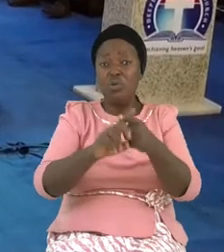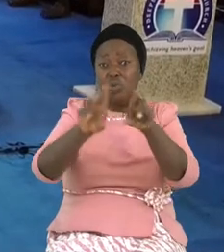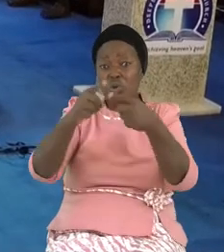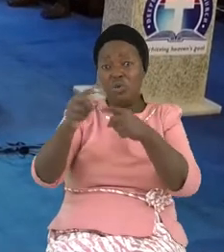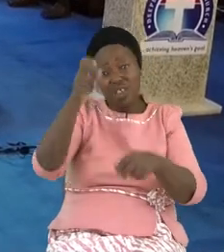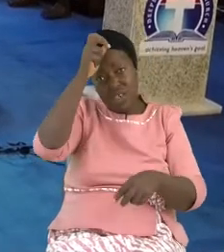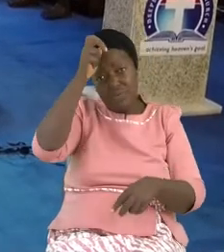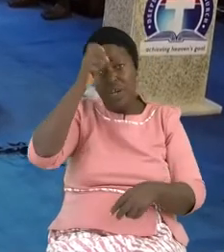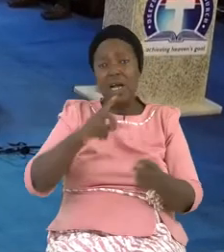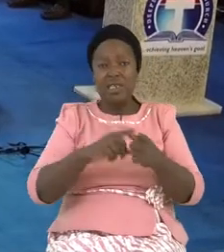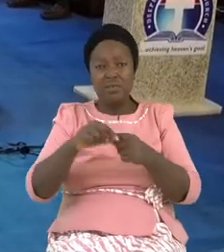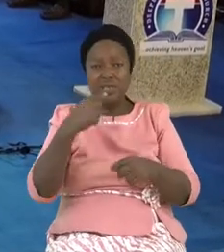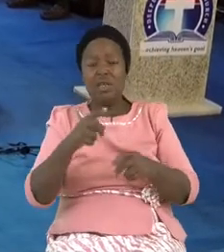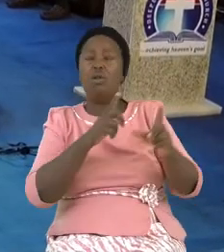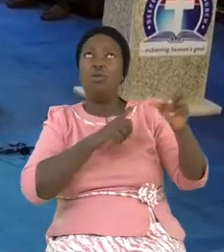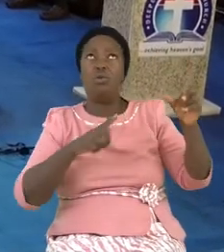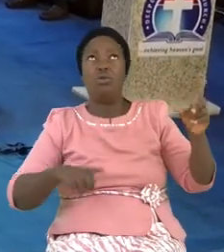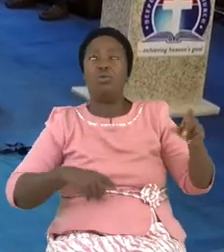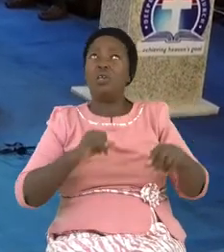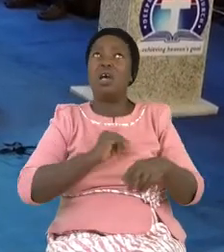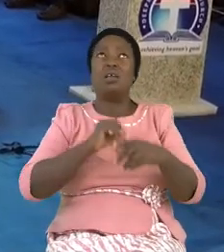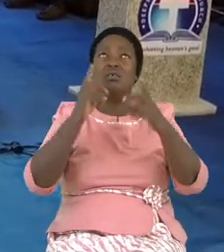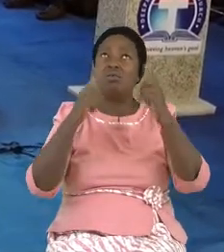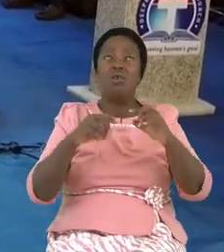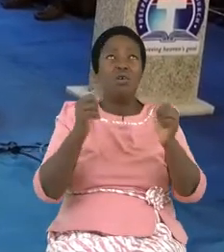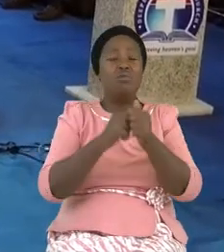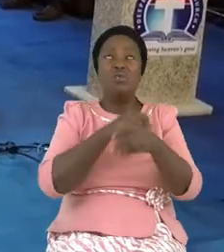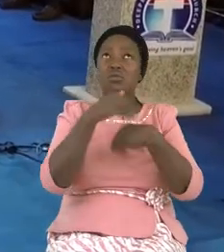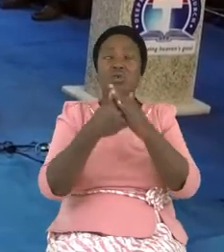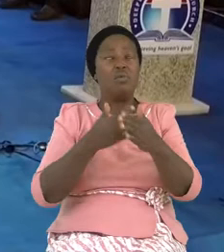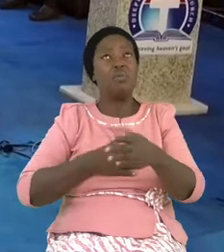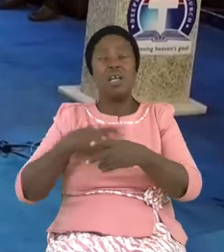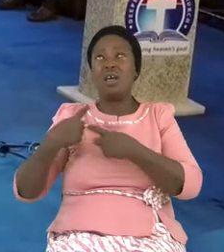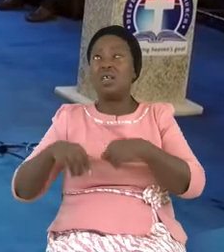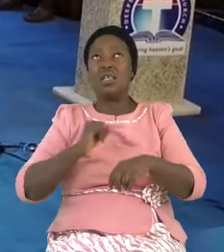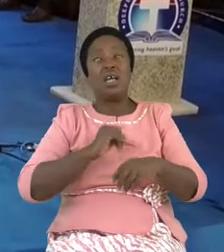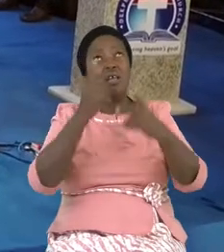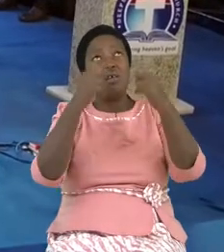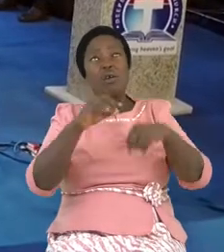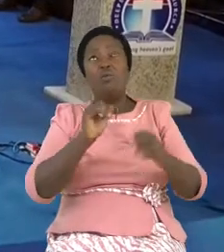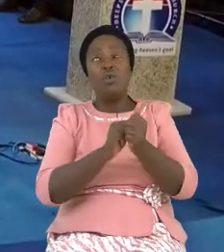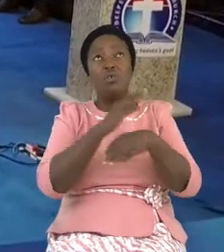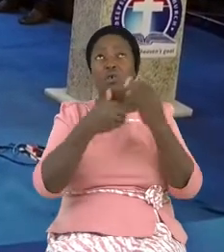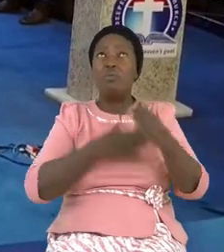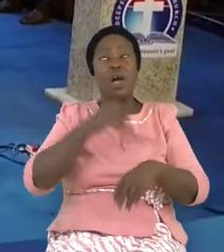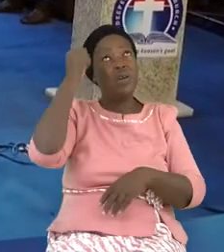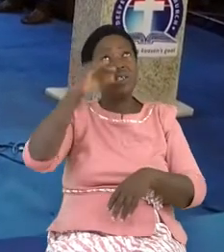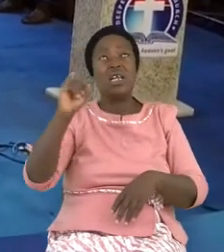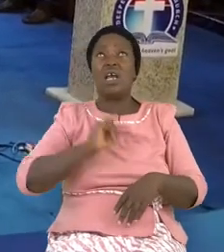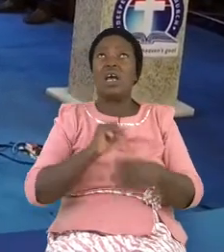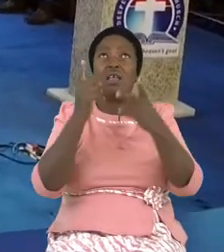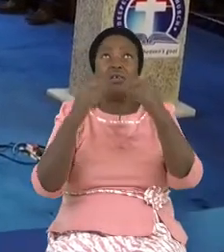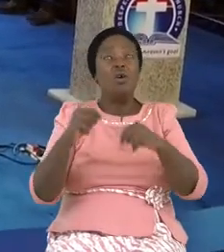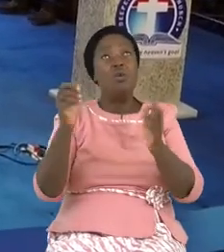And then you say, Lord, I come. With all my heart, I come. With all my understanding, I come. With